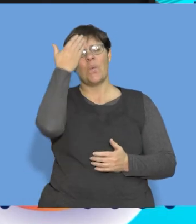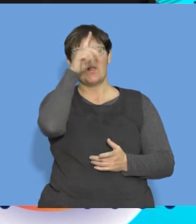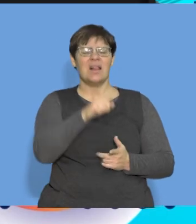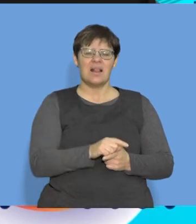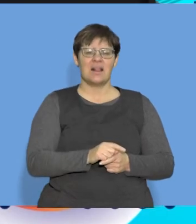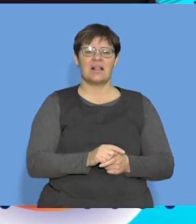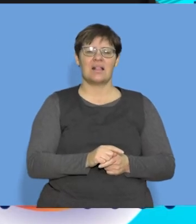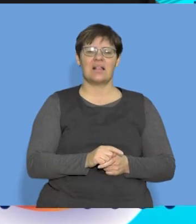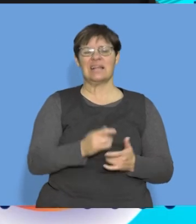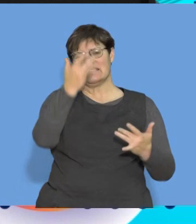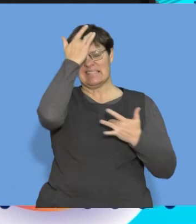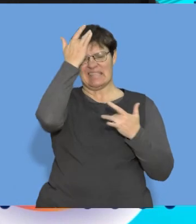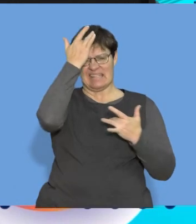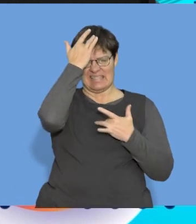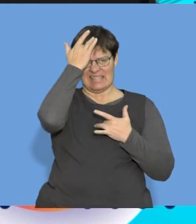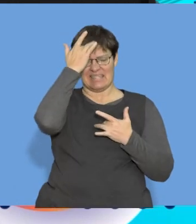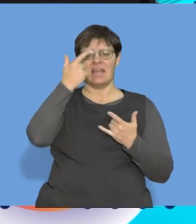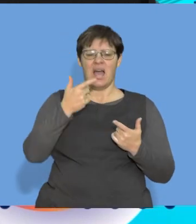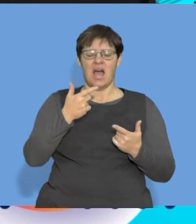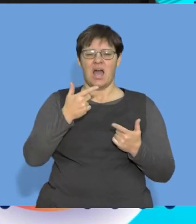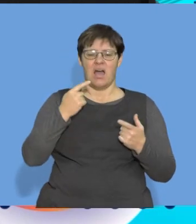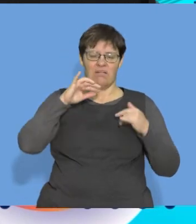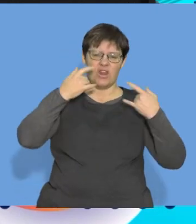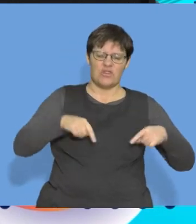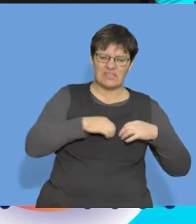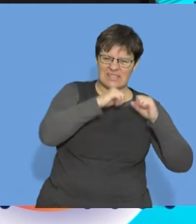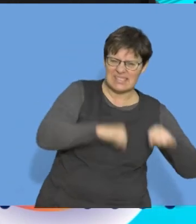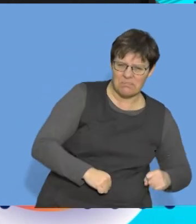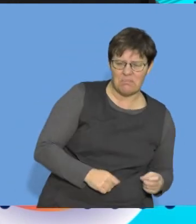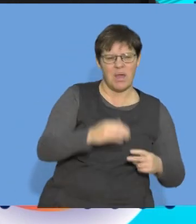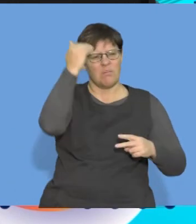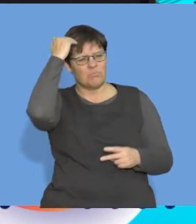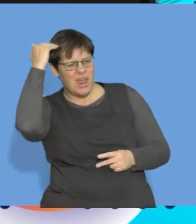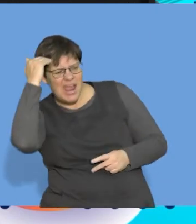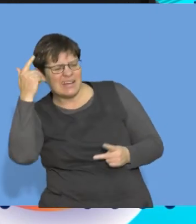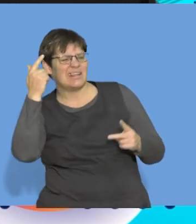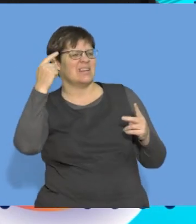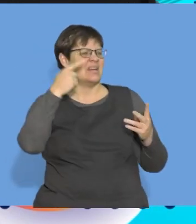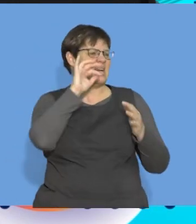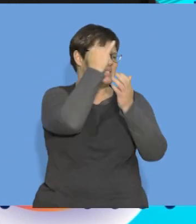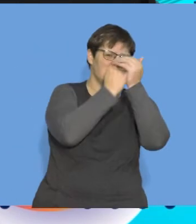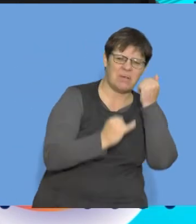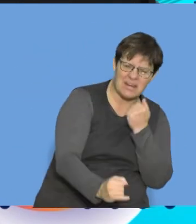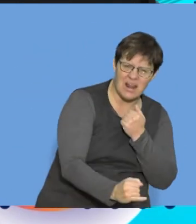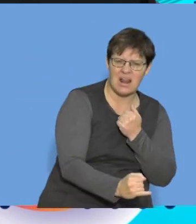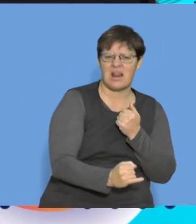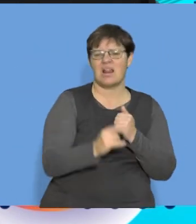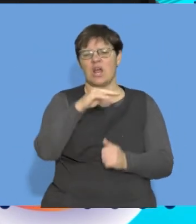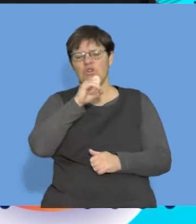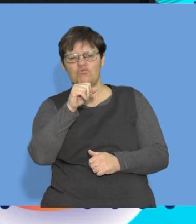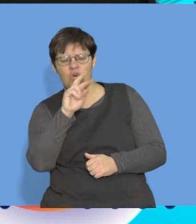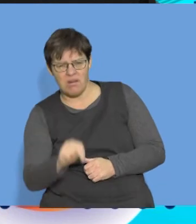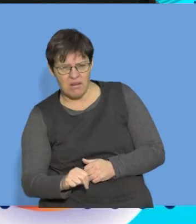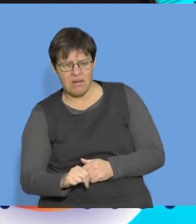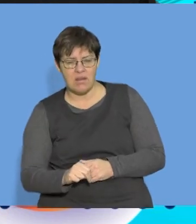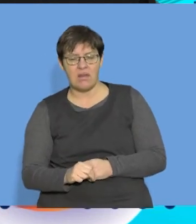Then we dealt with a central nervous system, the brain, the spinal cord, the